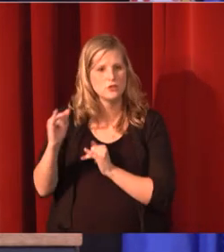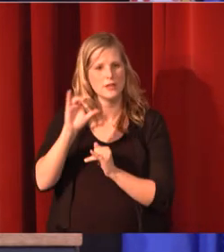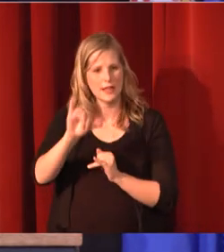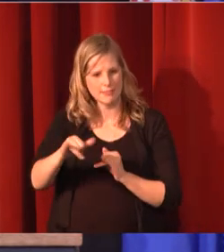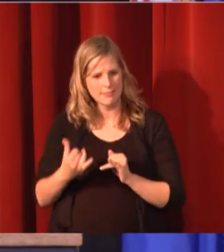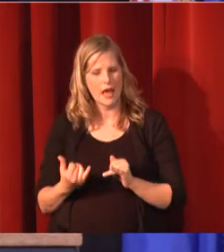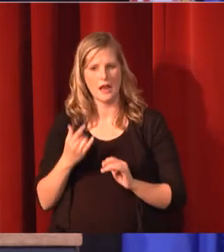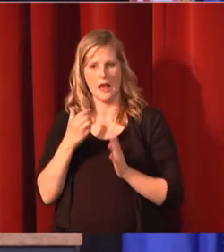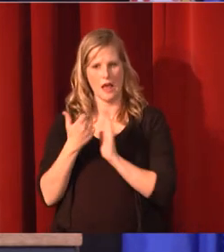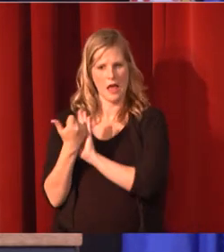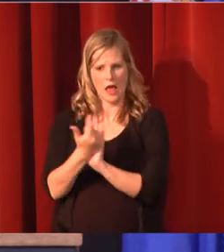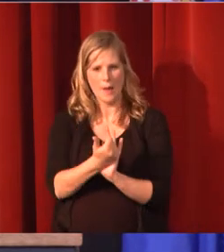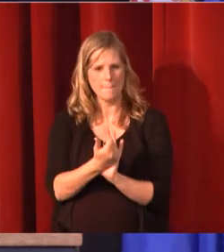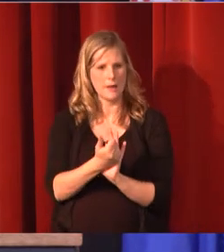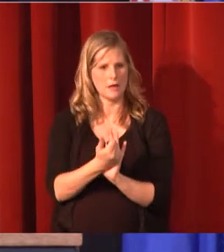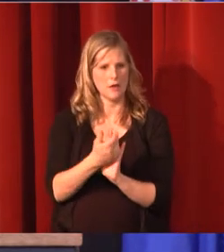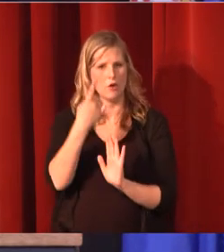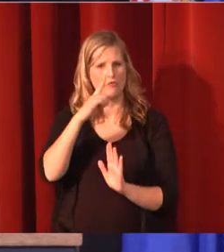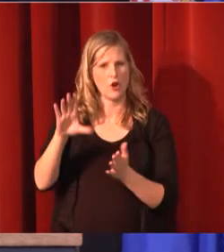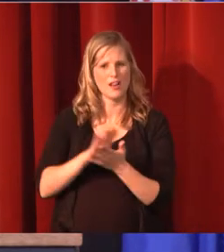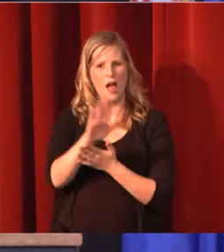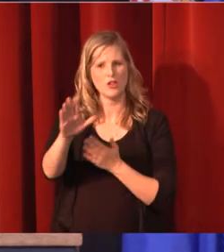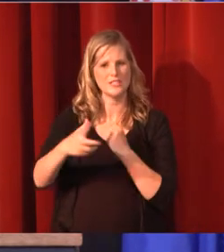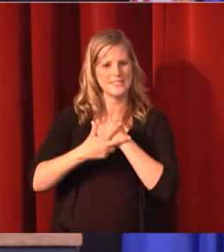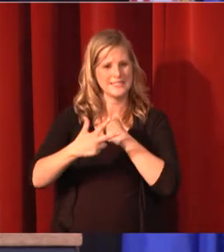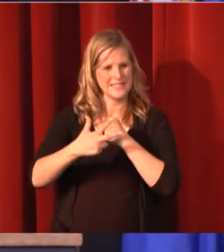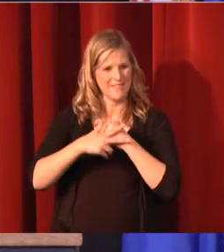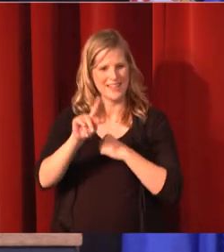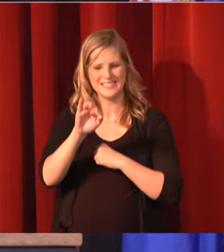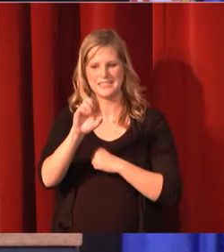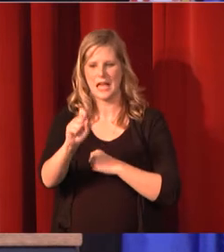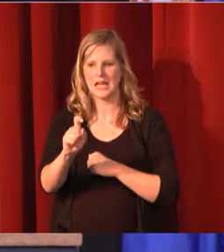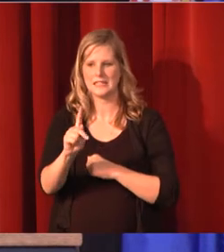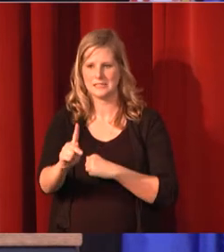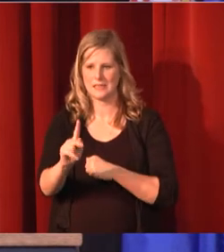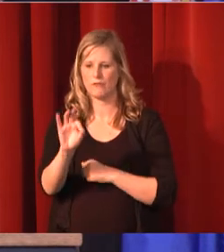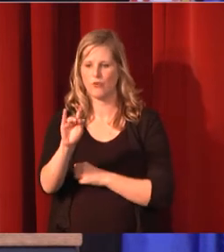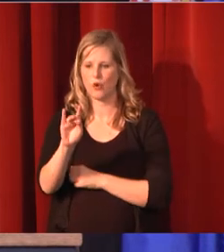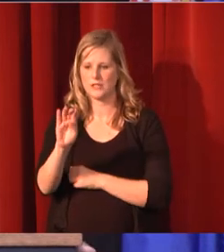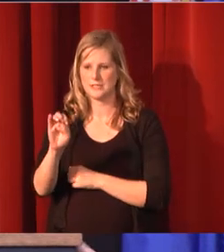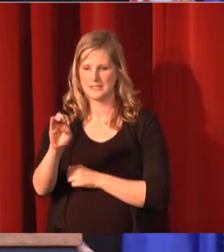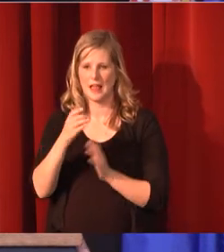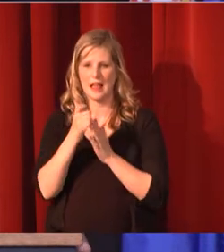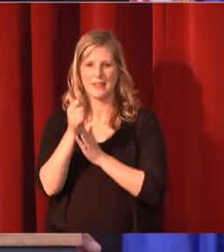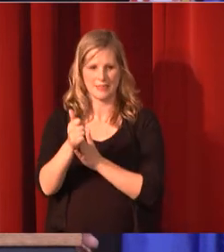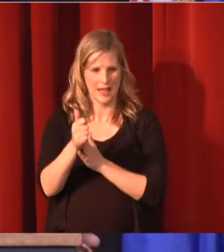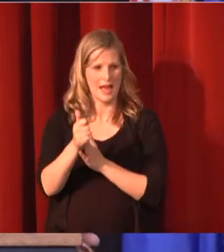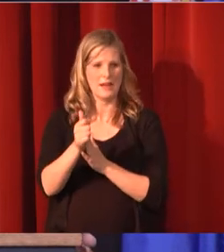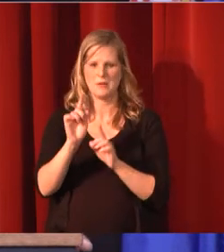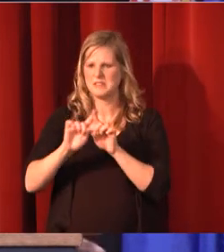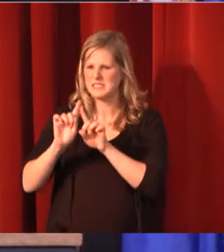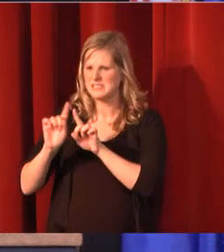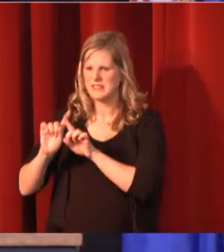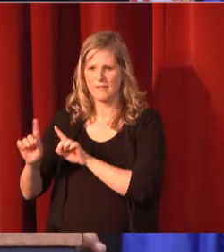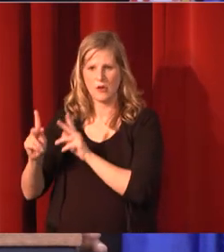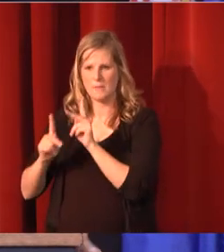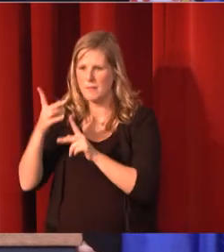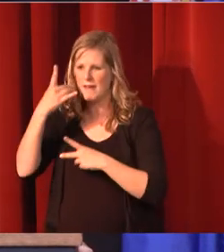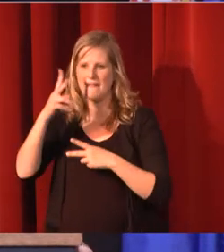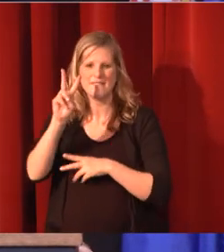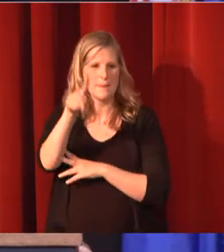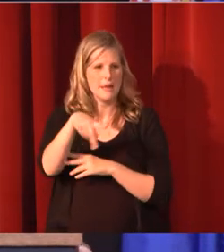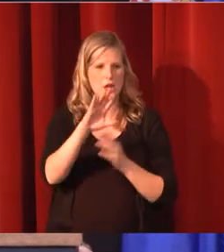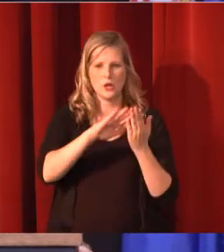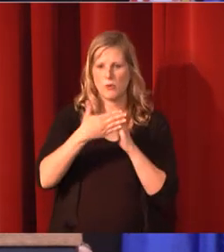forward to serve on our college savings accounts task force led by led by co-chairs and ma Holland vice president of